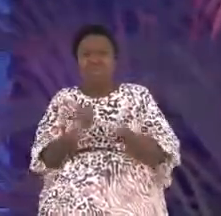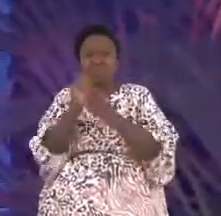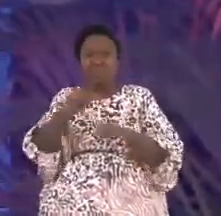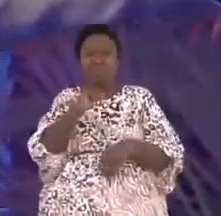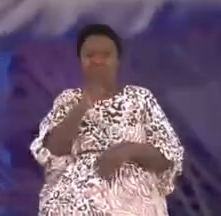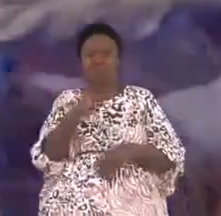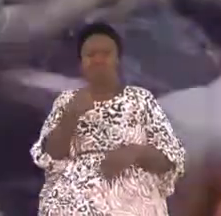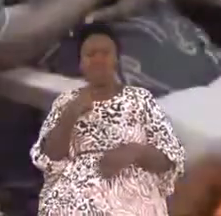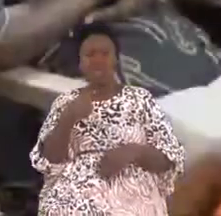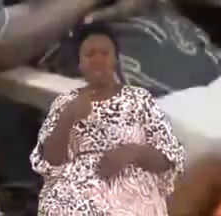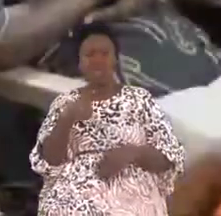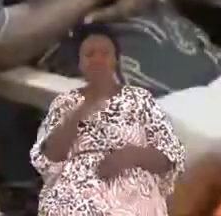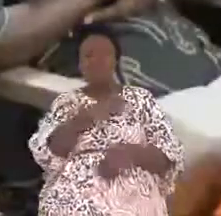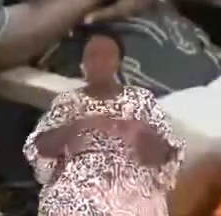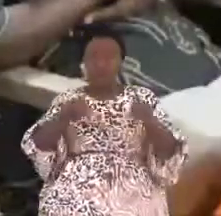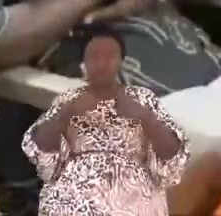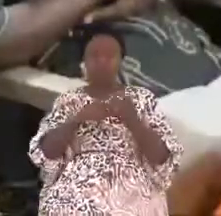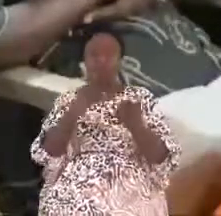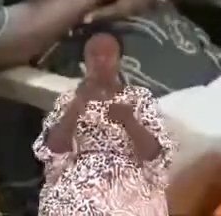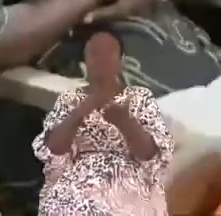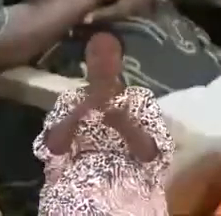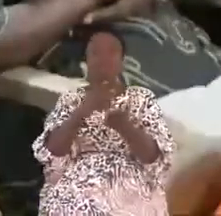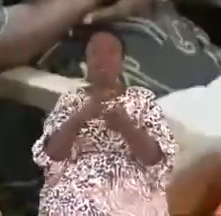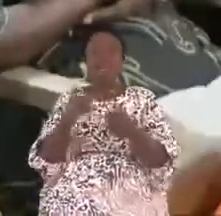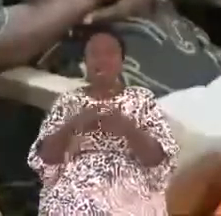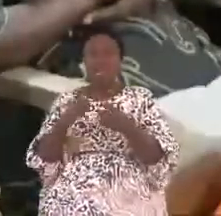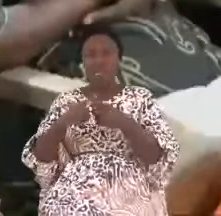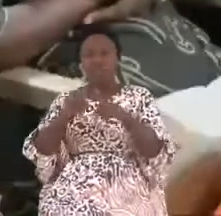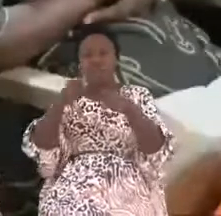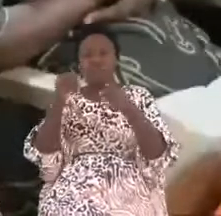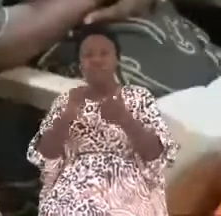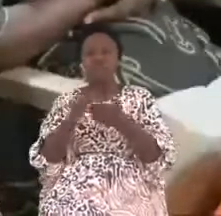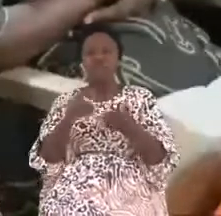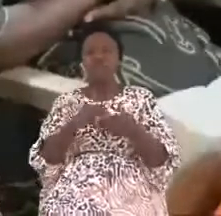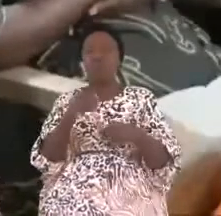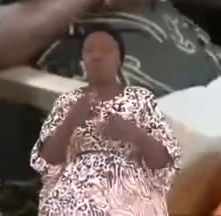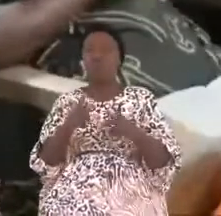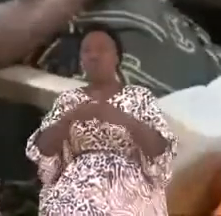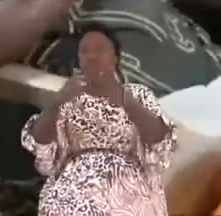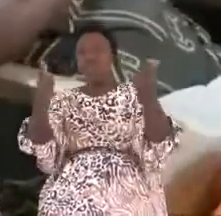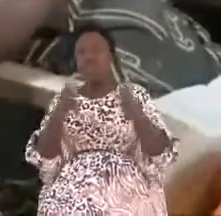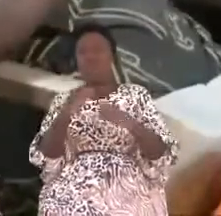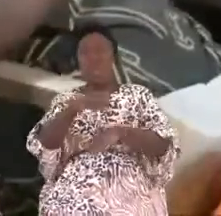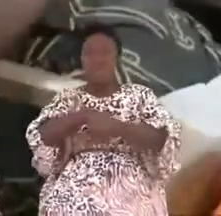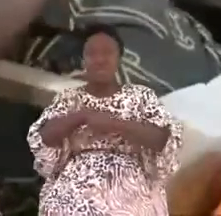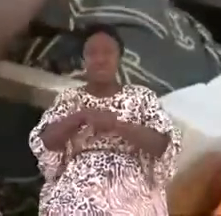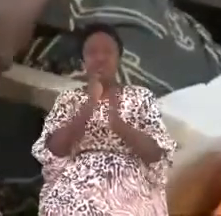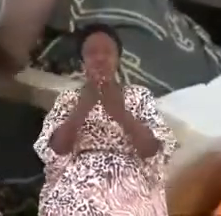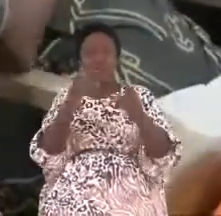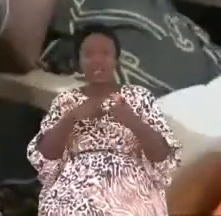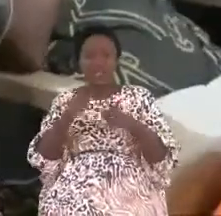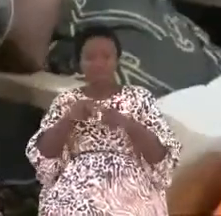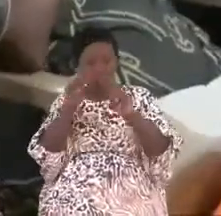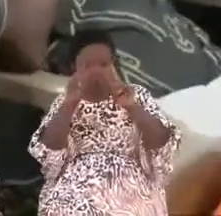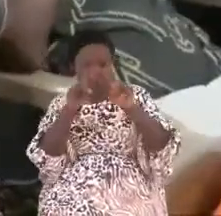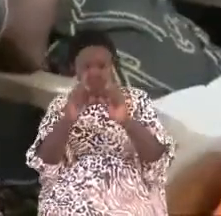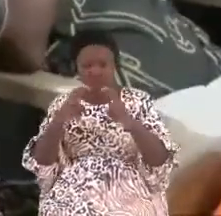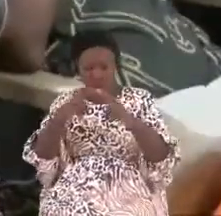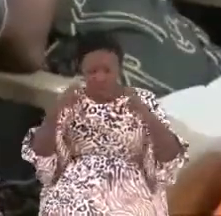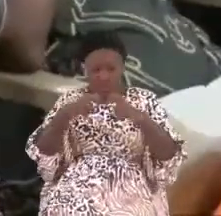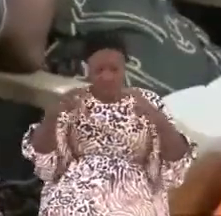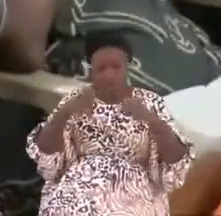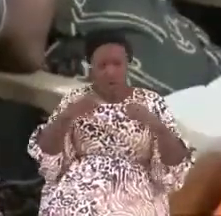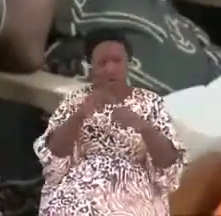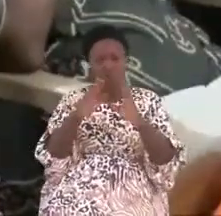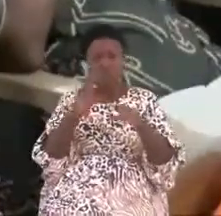go to a dictionary or go to encyclopedia and look for the words i'm going to use when